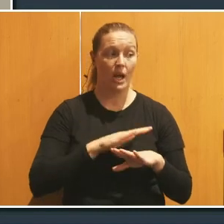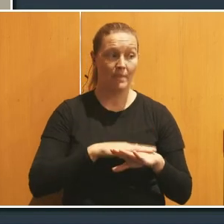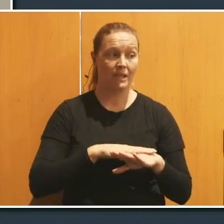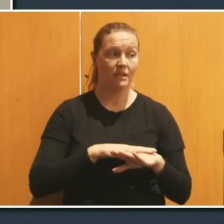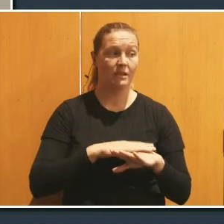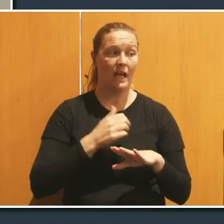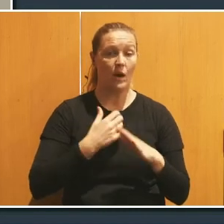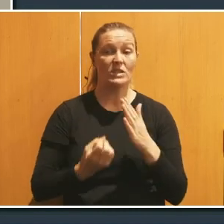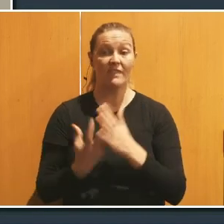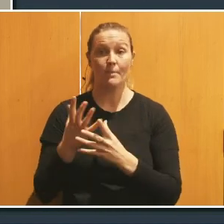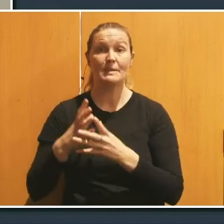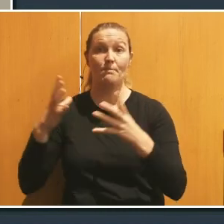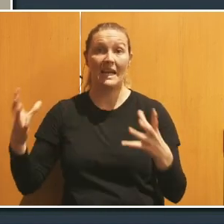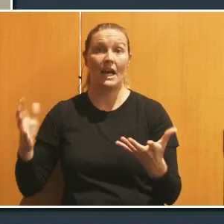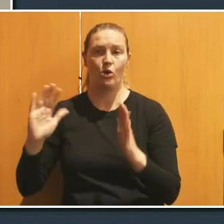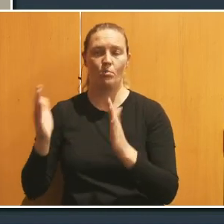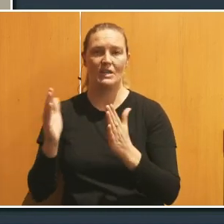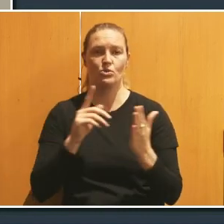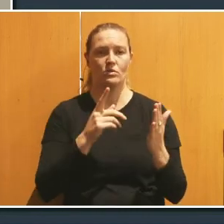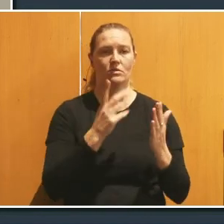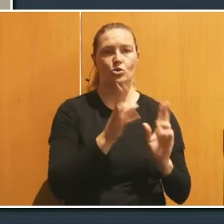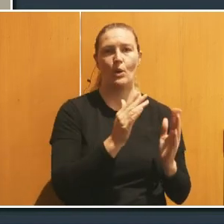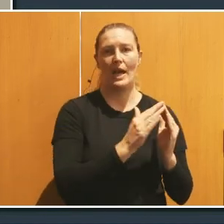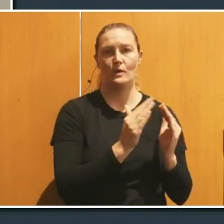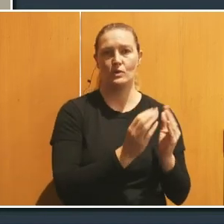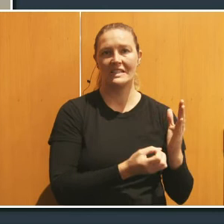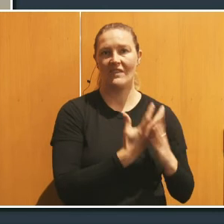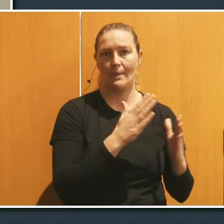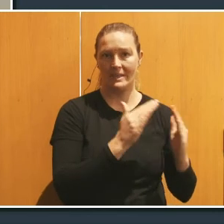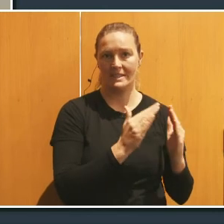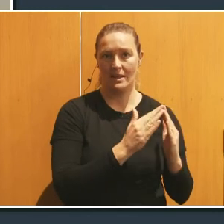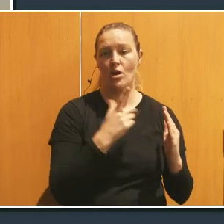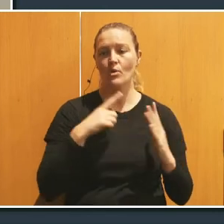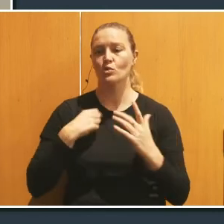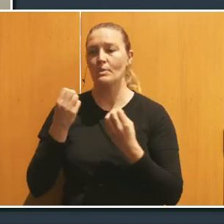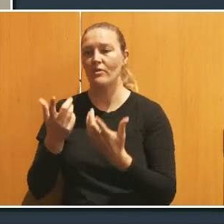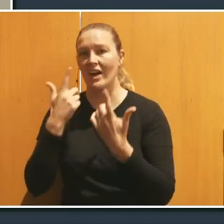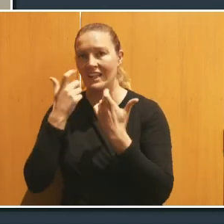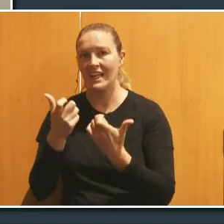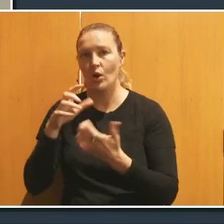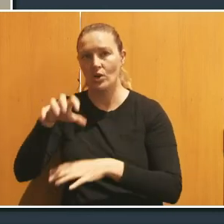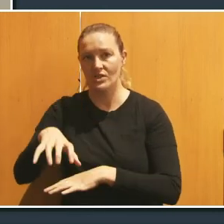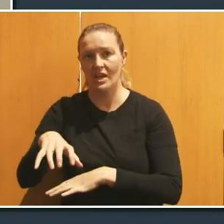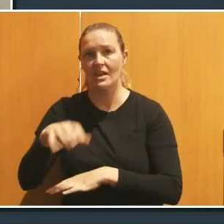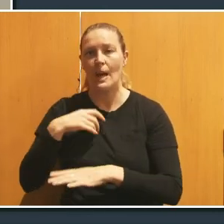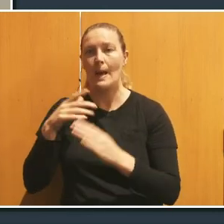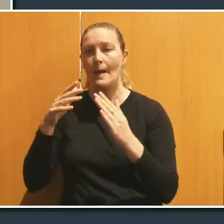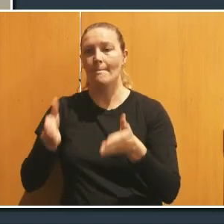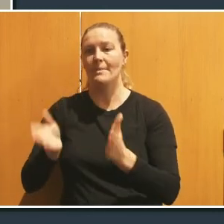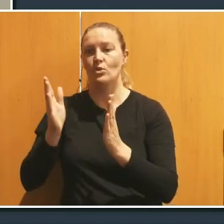typical household development. That's because we provide care on site. Our care buildings cost in the order of $50